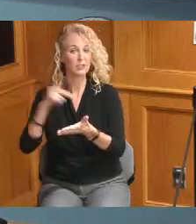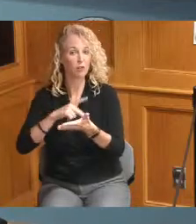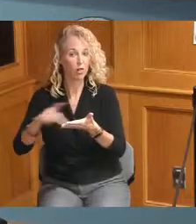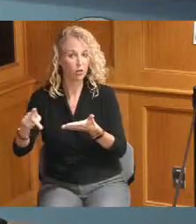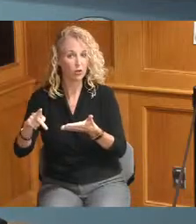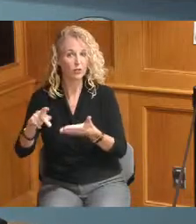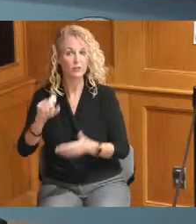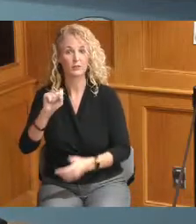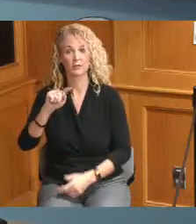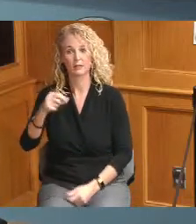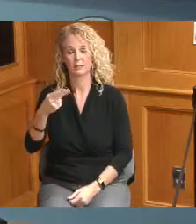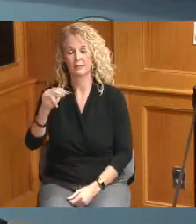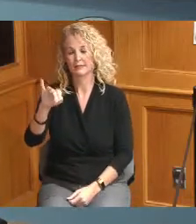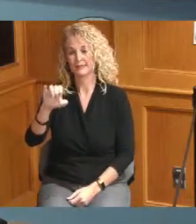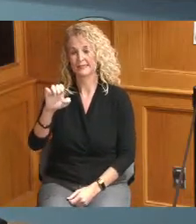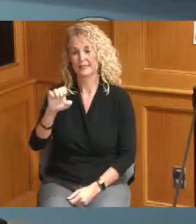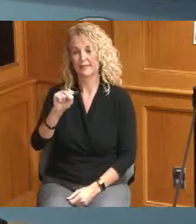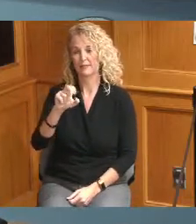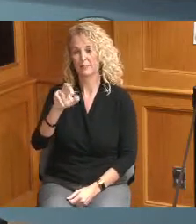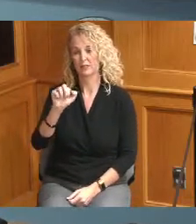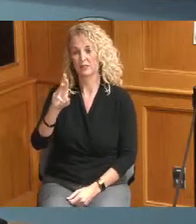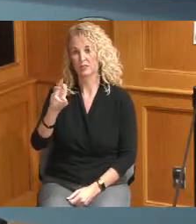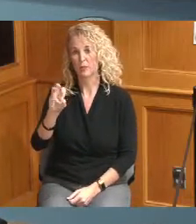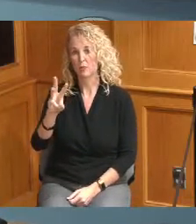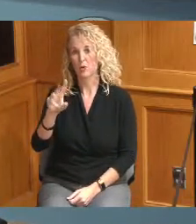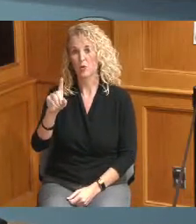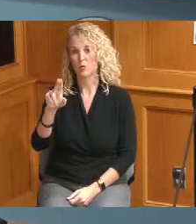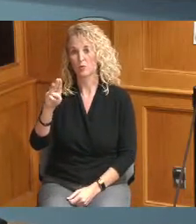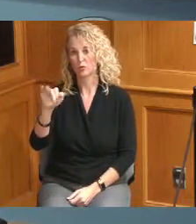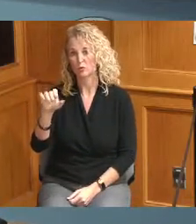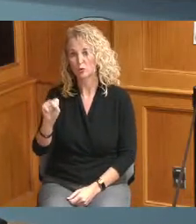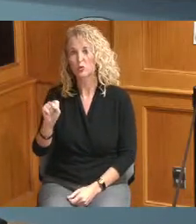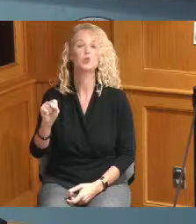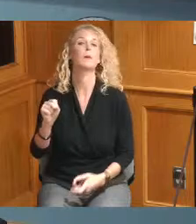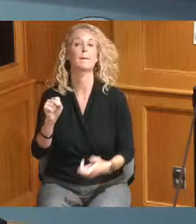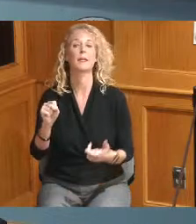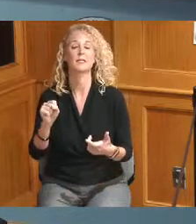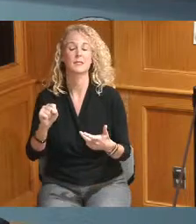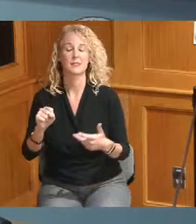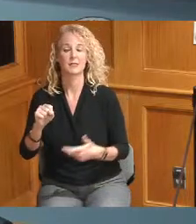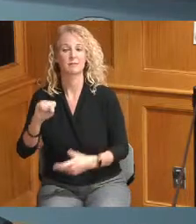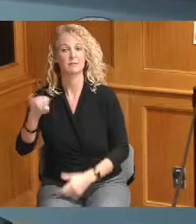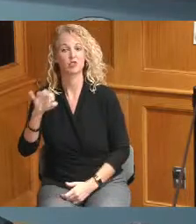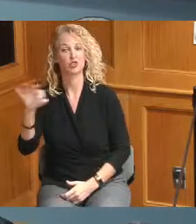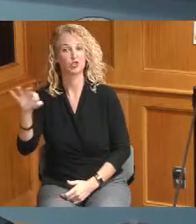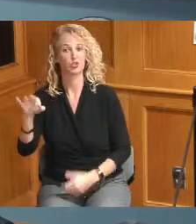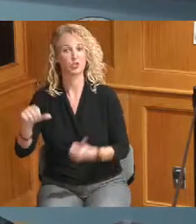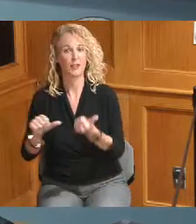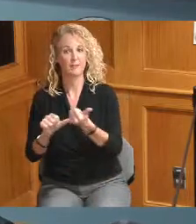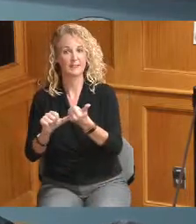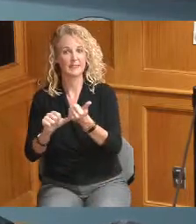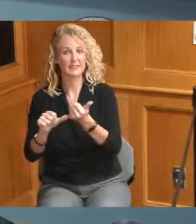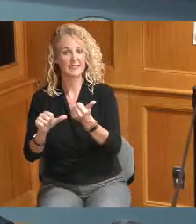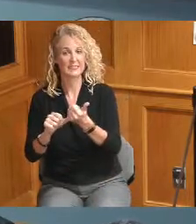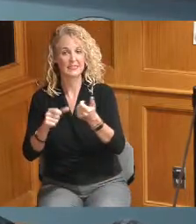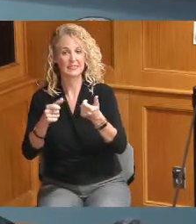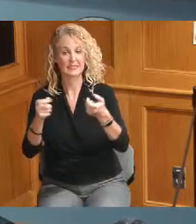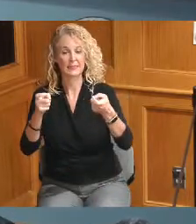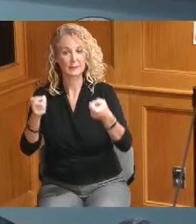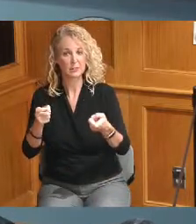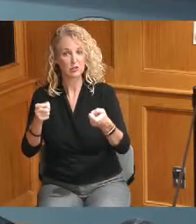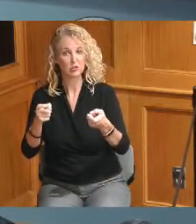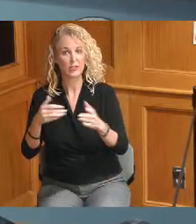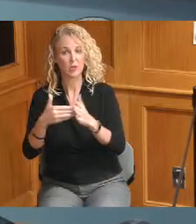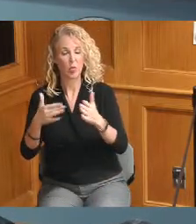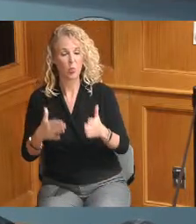Stephanie Summerow-Dumas, Commissioner. Jeff Aludo, County Administrator. Patrick Dressing, Assistant Prosecuting Attorney. And I'm Commissioner Denise